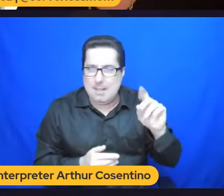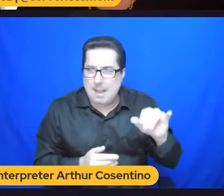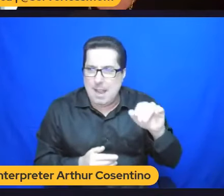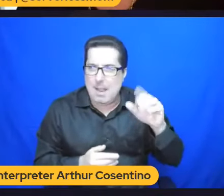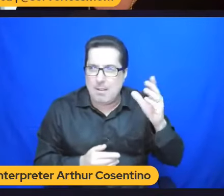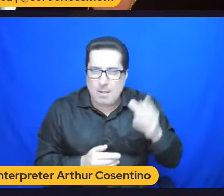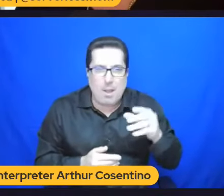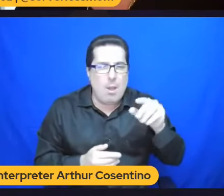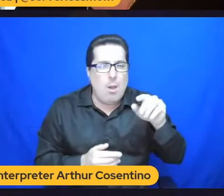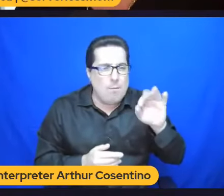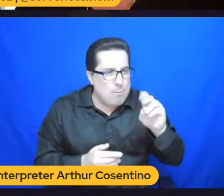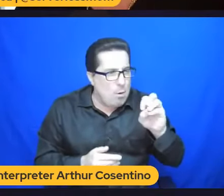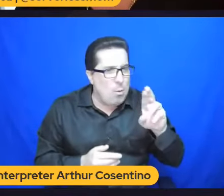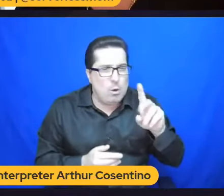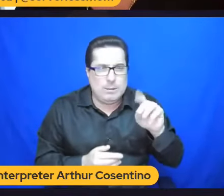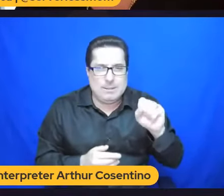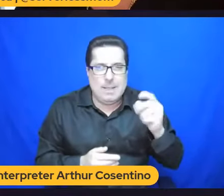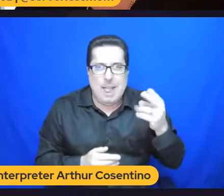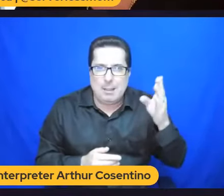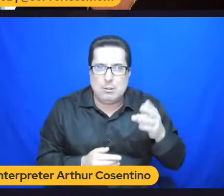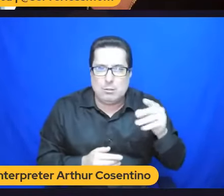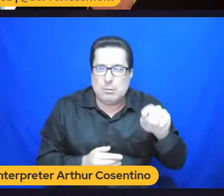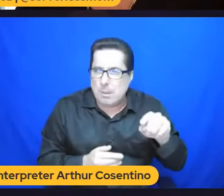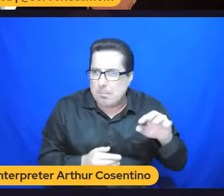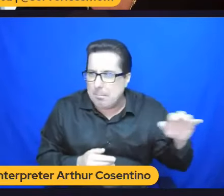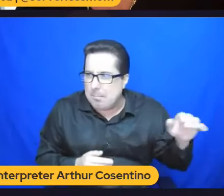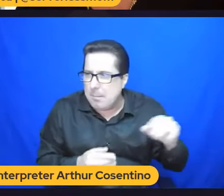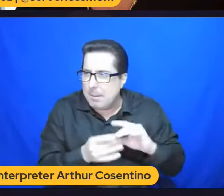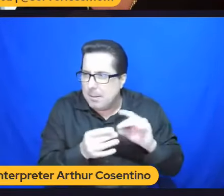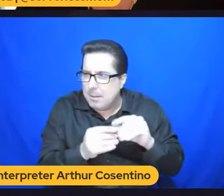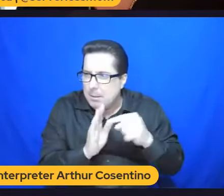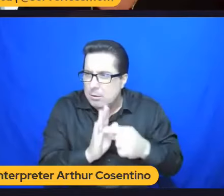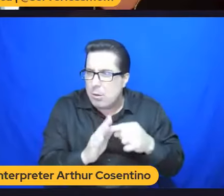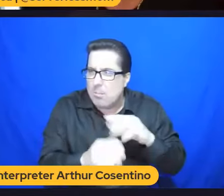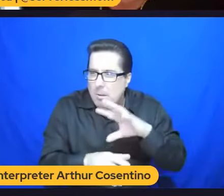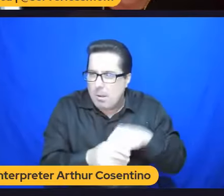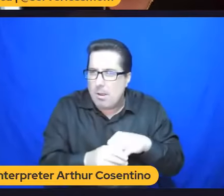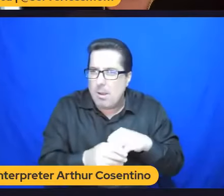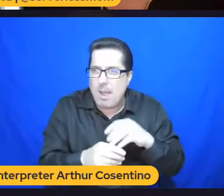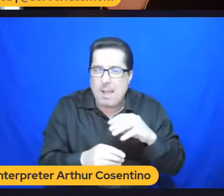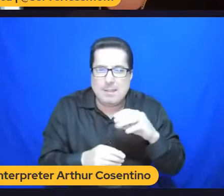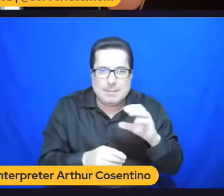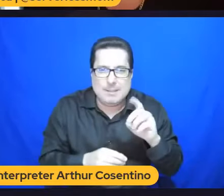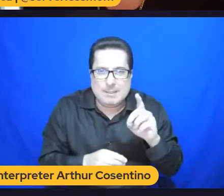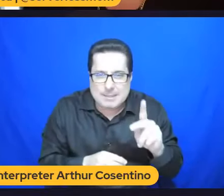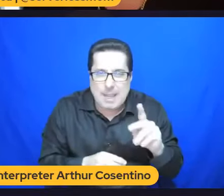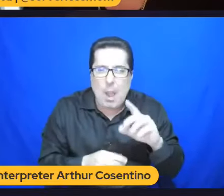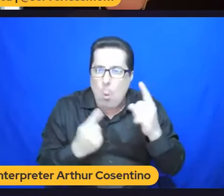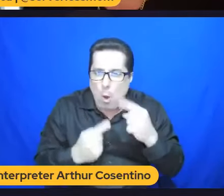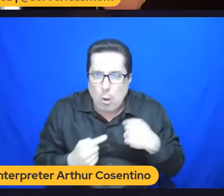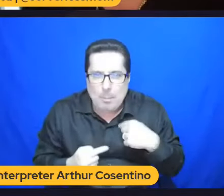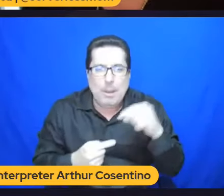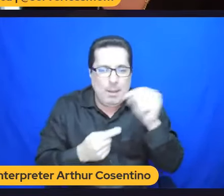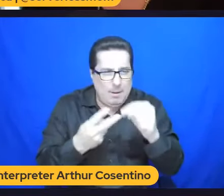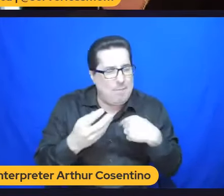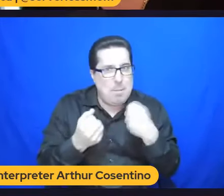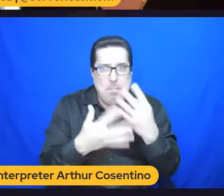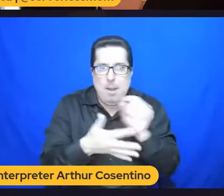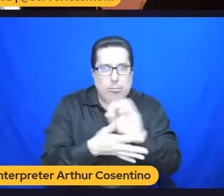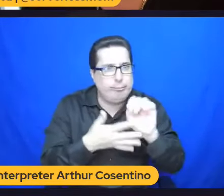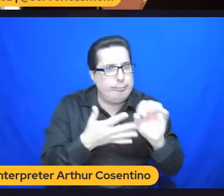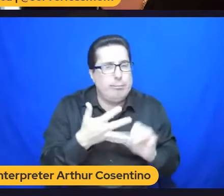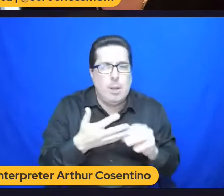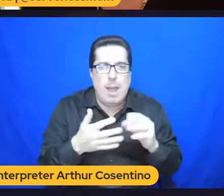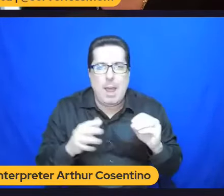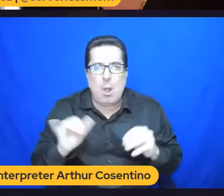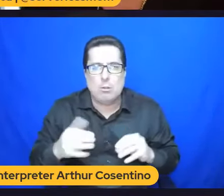cdkday.com/watch, and it's got all the links to the CDK dev, the Wonder Me, and all that kind of stuff. Yeah, and I also see that there was also like a tab